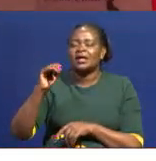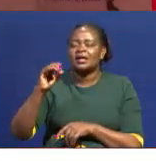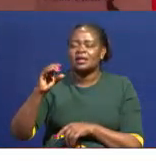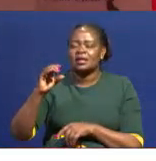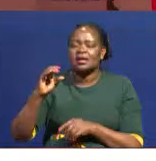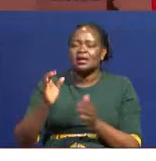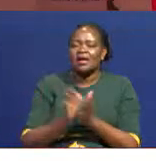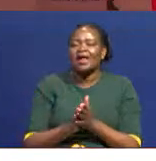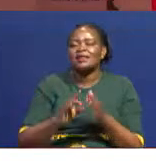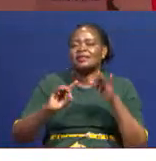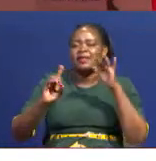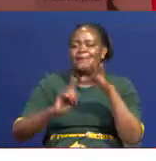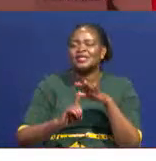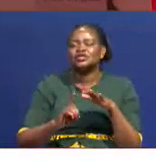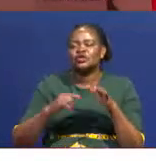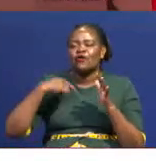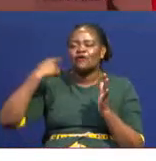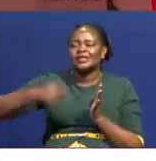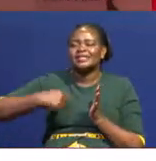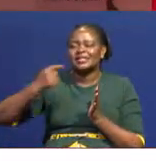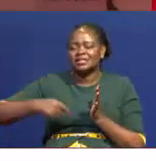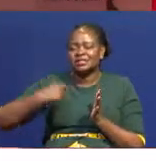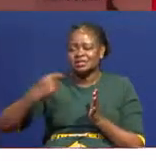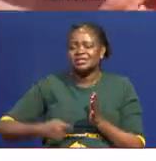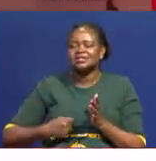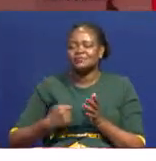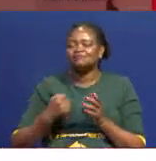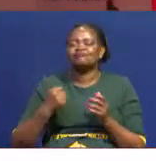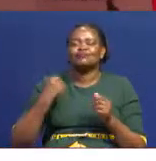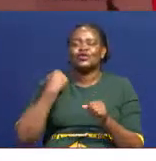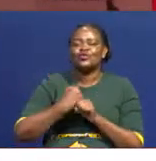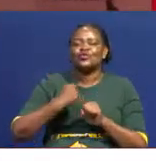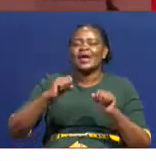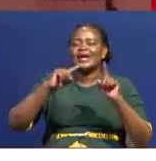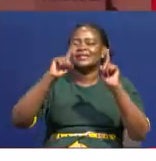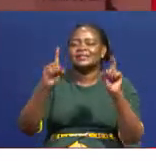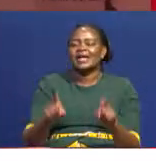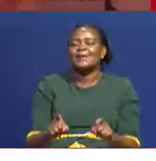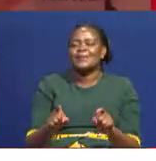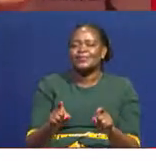pale kwa Ministry ya Industry, mufanyiwe